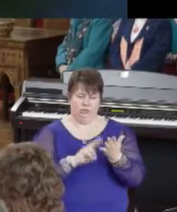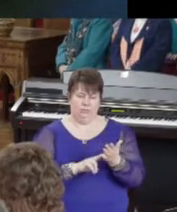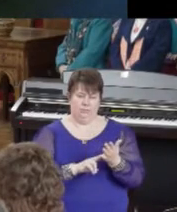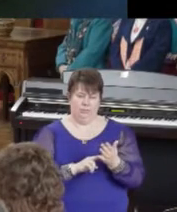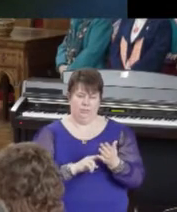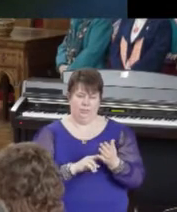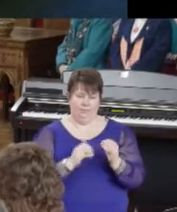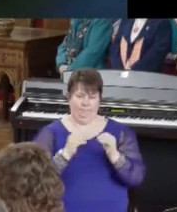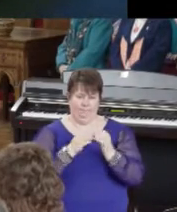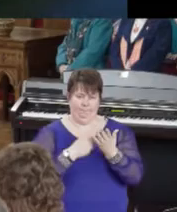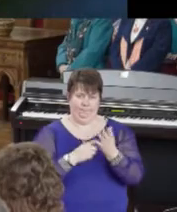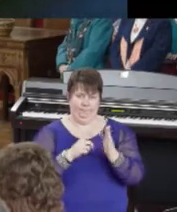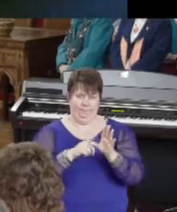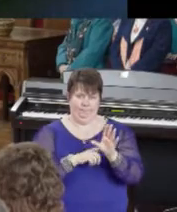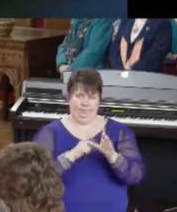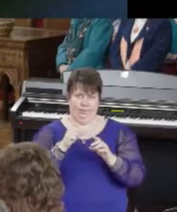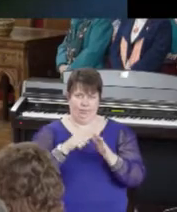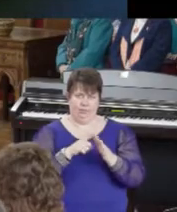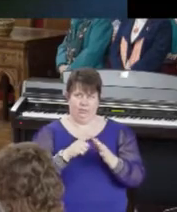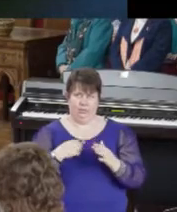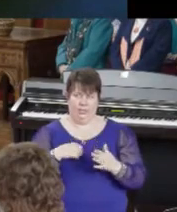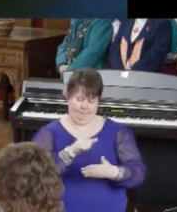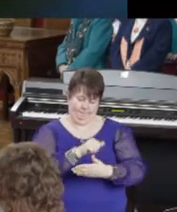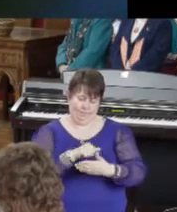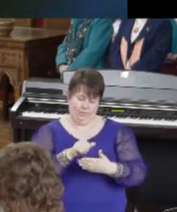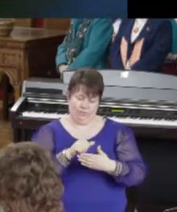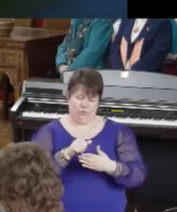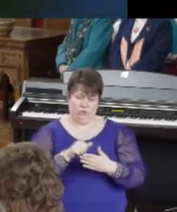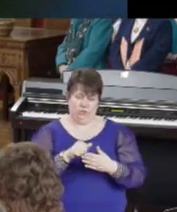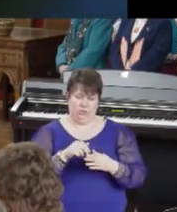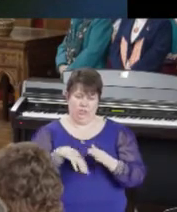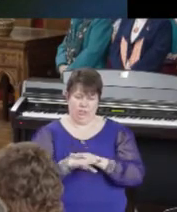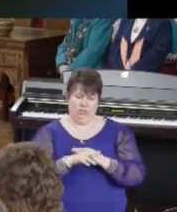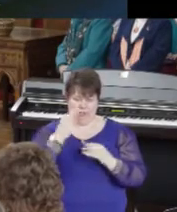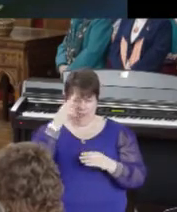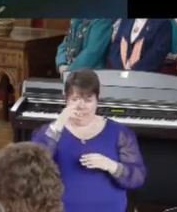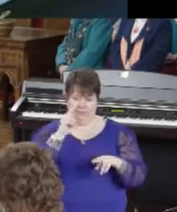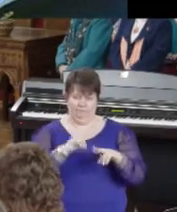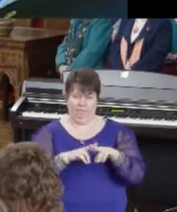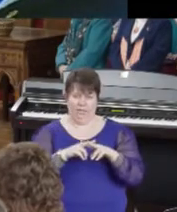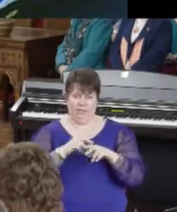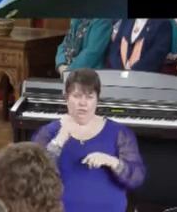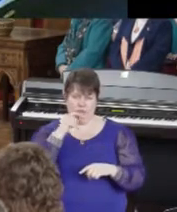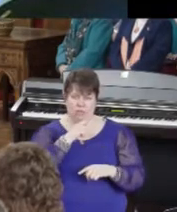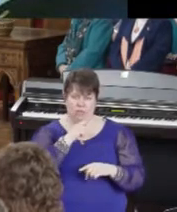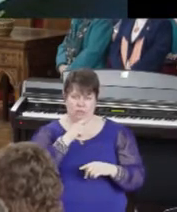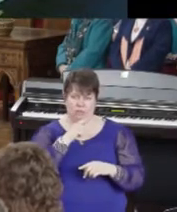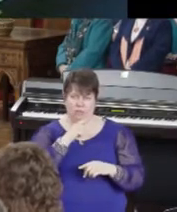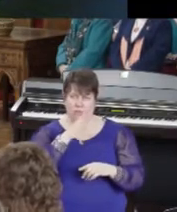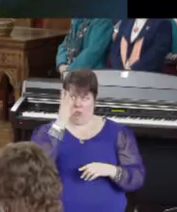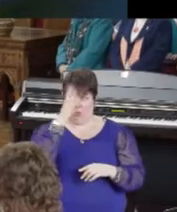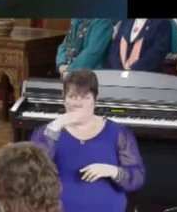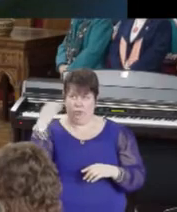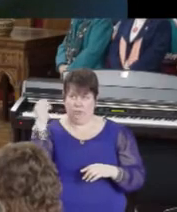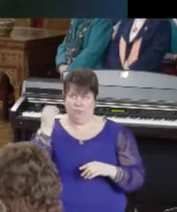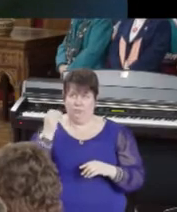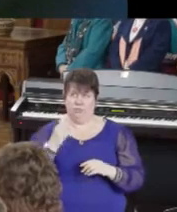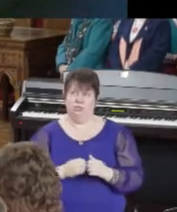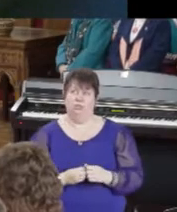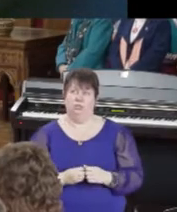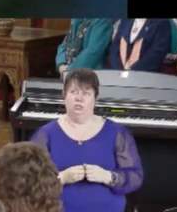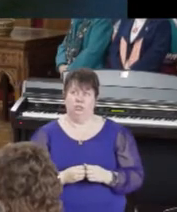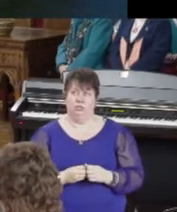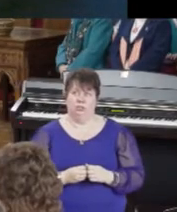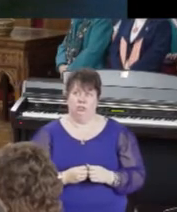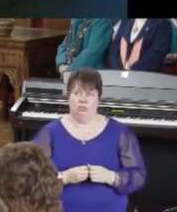in the name of God Almighty, the Father, the Son, and the Holy Spirit. The blessing of God Almighty, Father, Son,